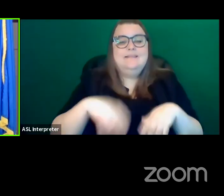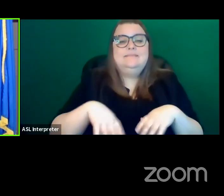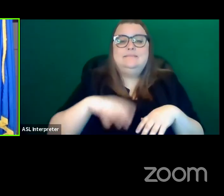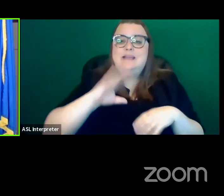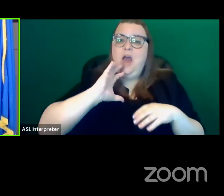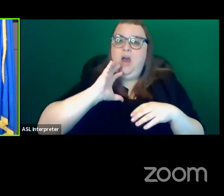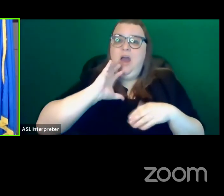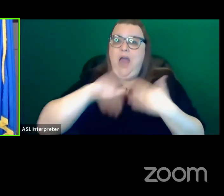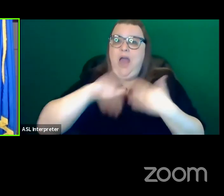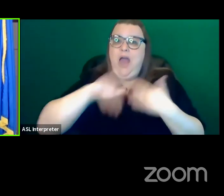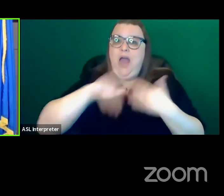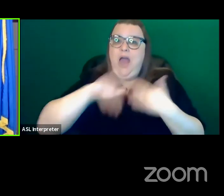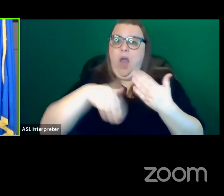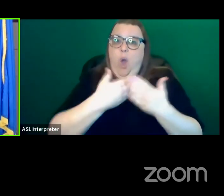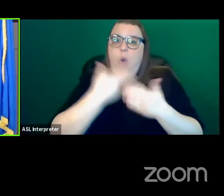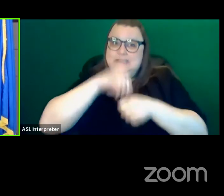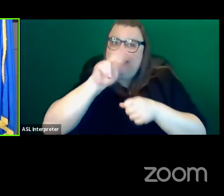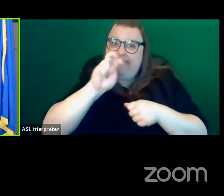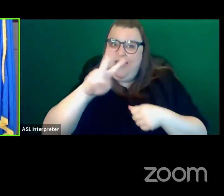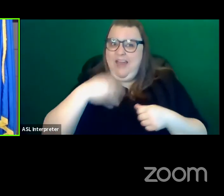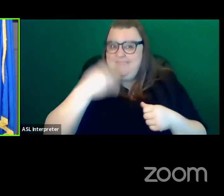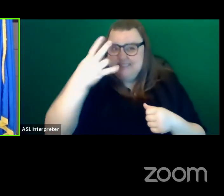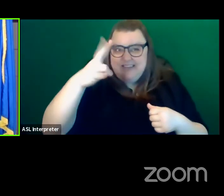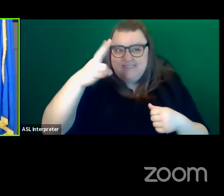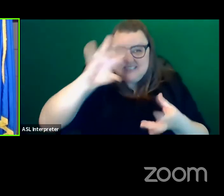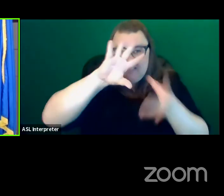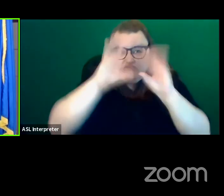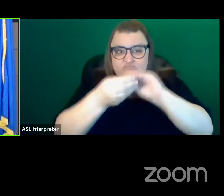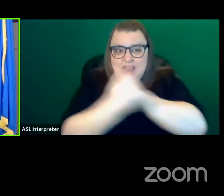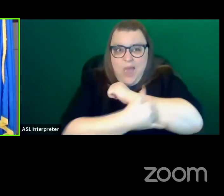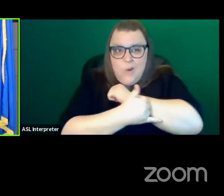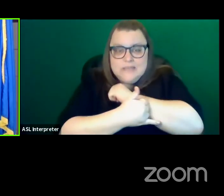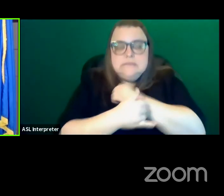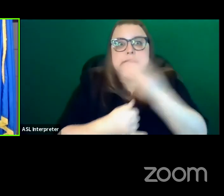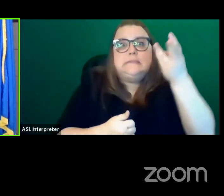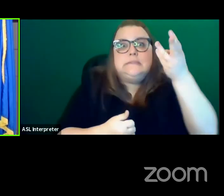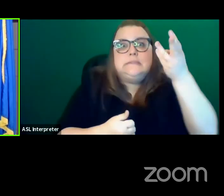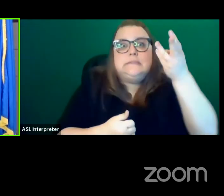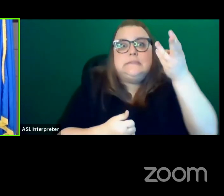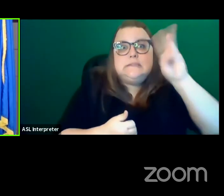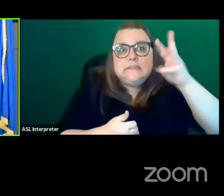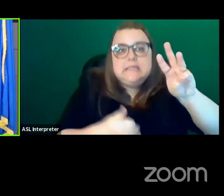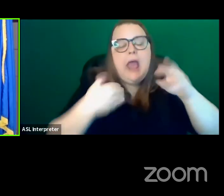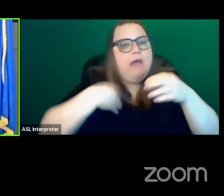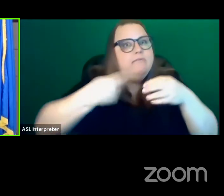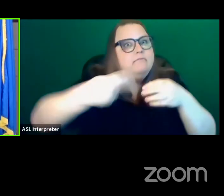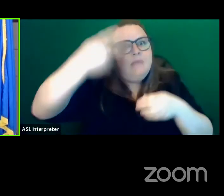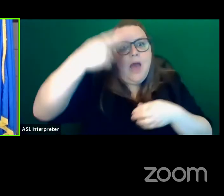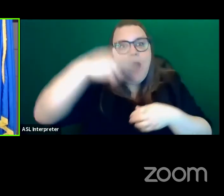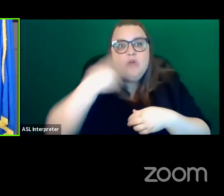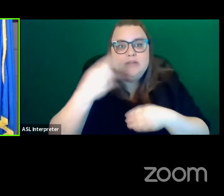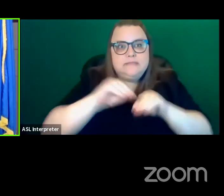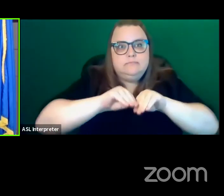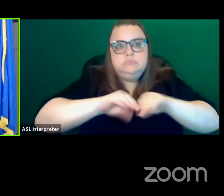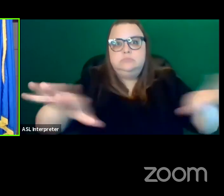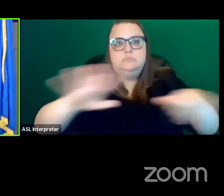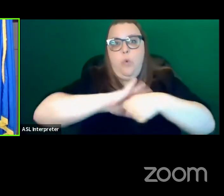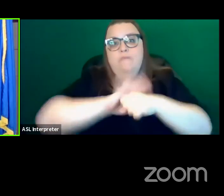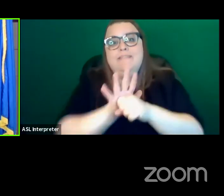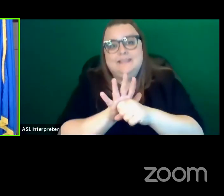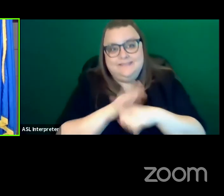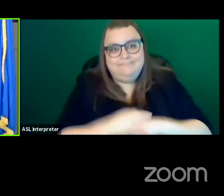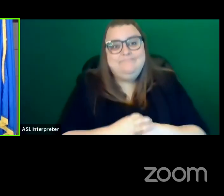that's right, 16 out of 17 counties have been flagged for elevated risk of COVID-19 transmission.